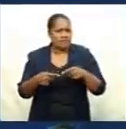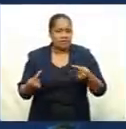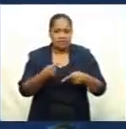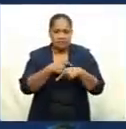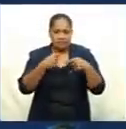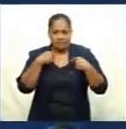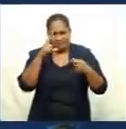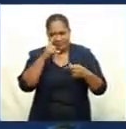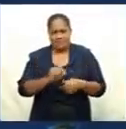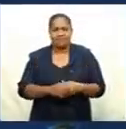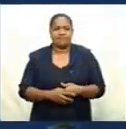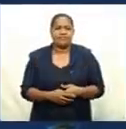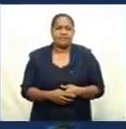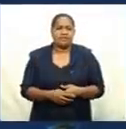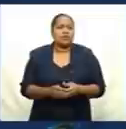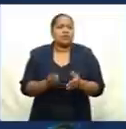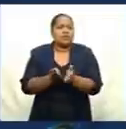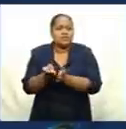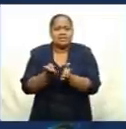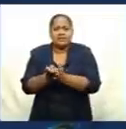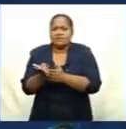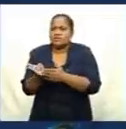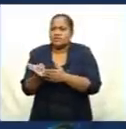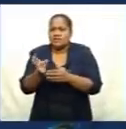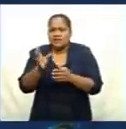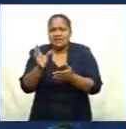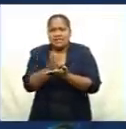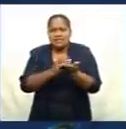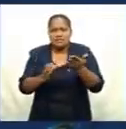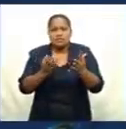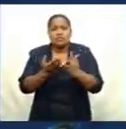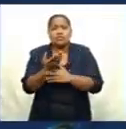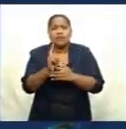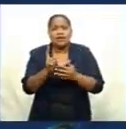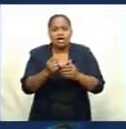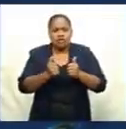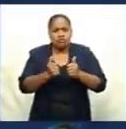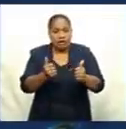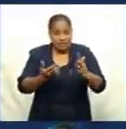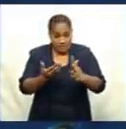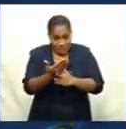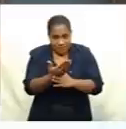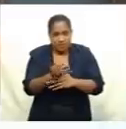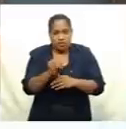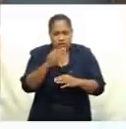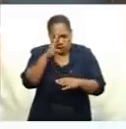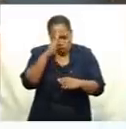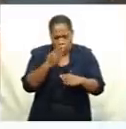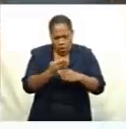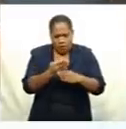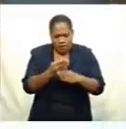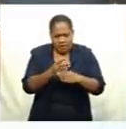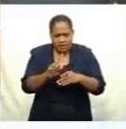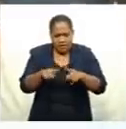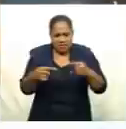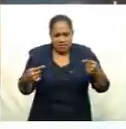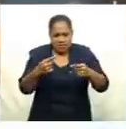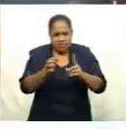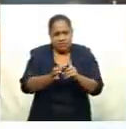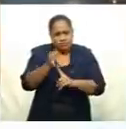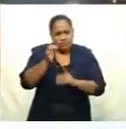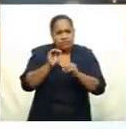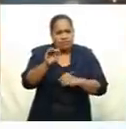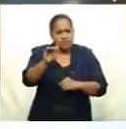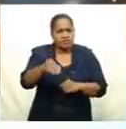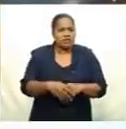many customers as we can through the drive-thrus, and hoping that the situation improves in the future. Wishbone is also one of people's